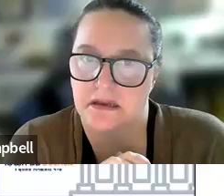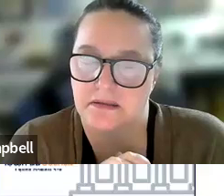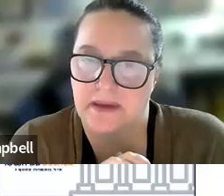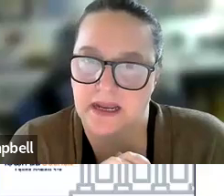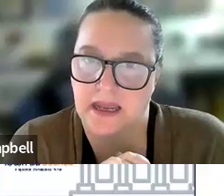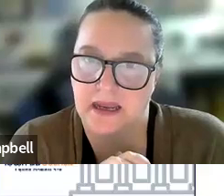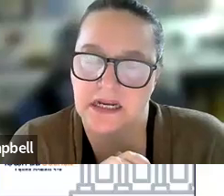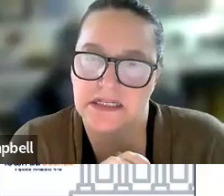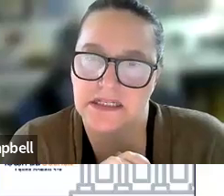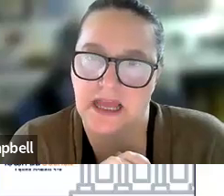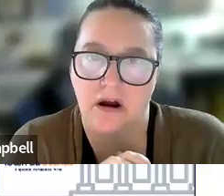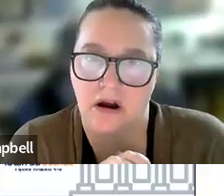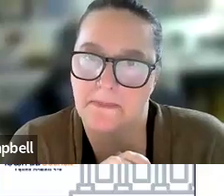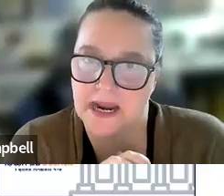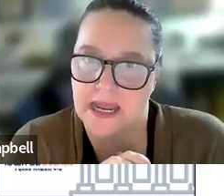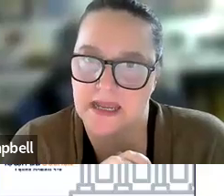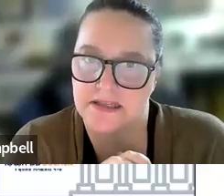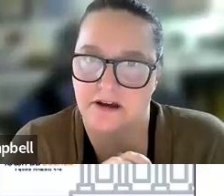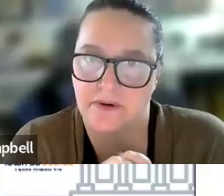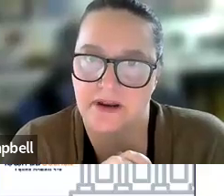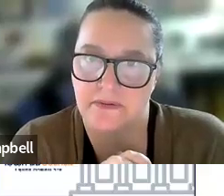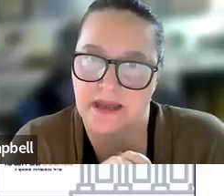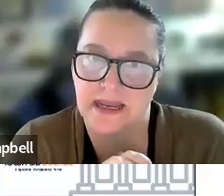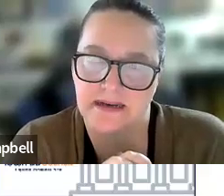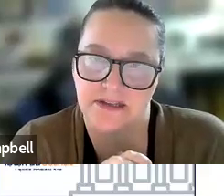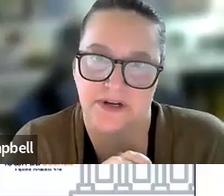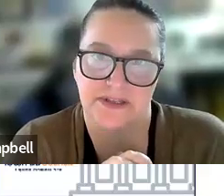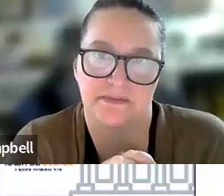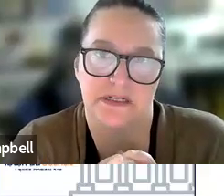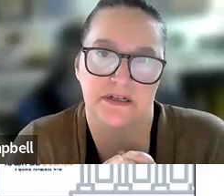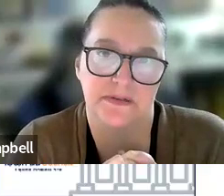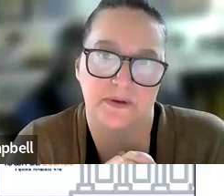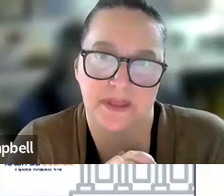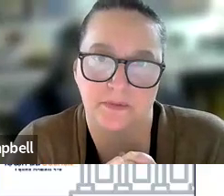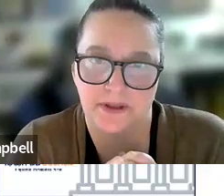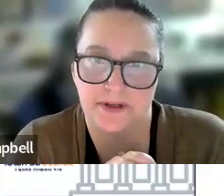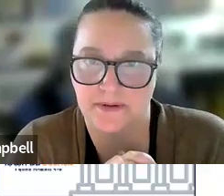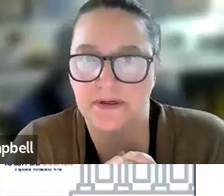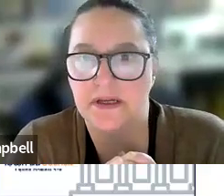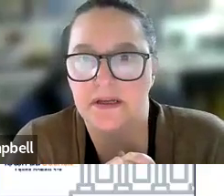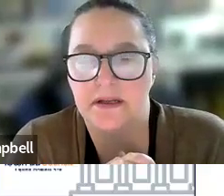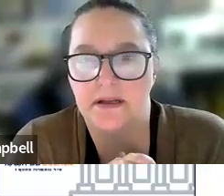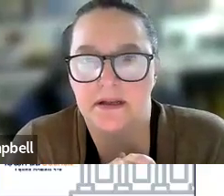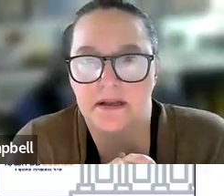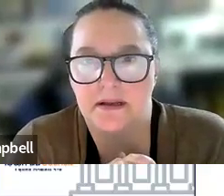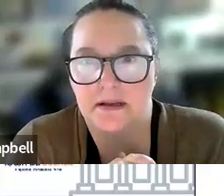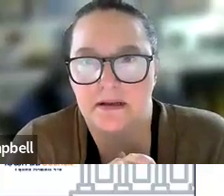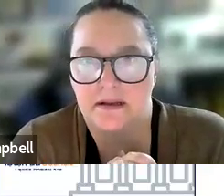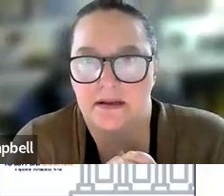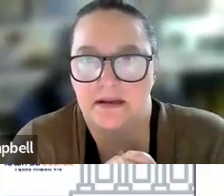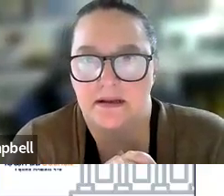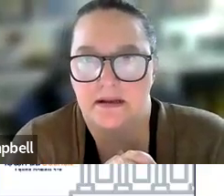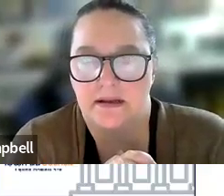against Medicaid because they are Medicaid. So whatever Medicaid instructs them to do is what they will do.